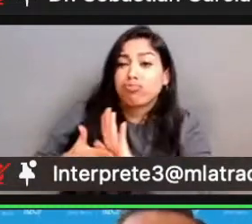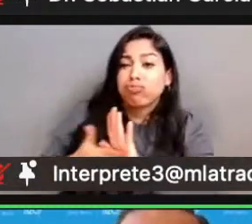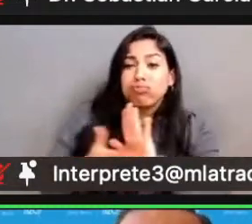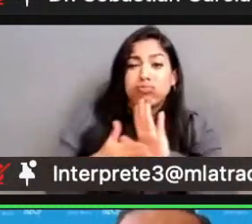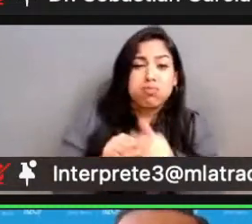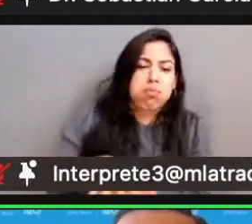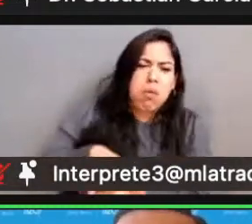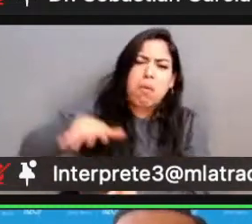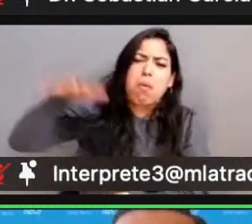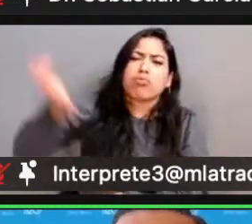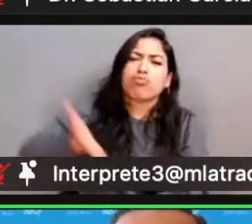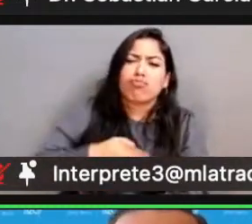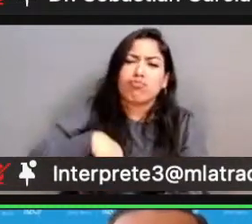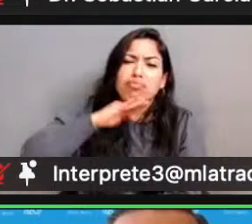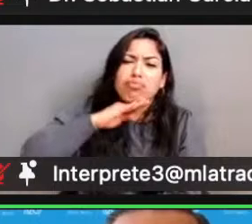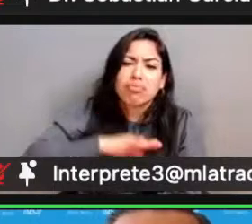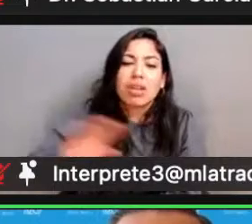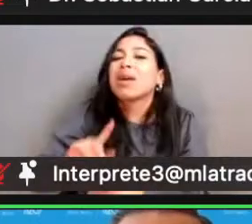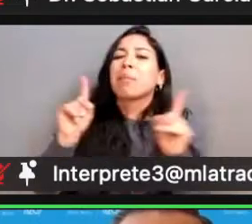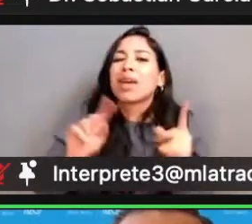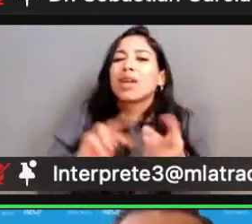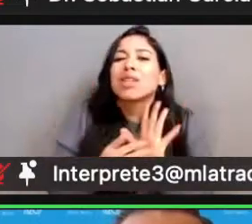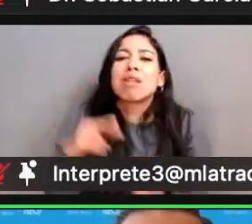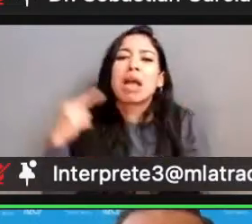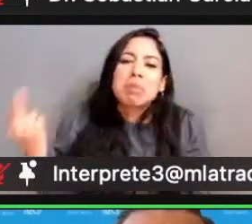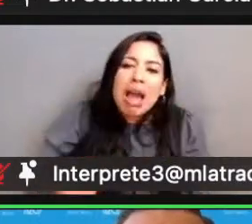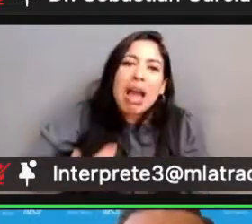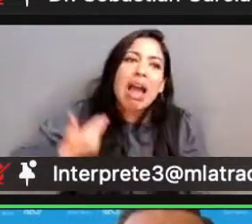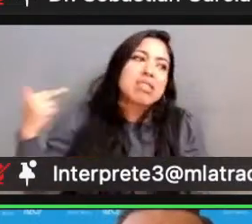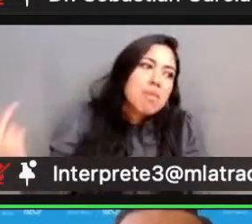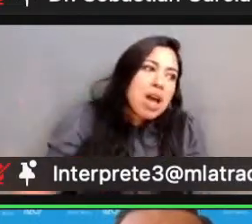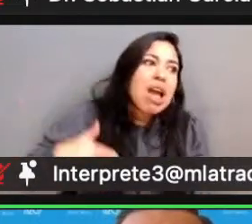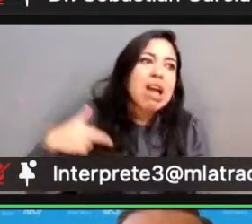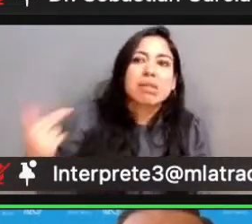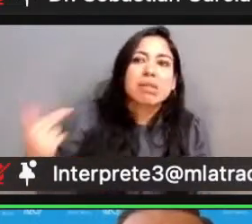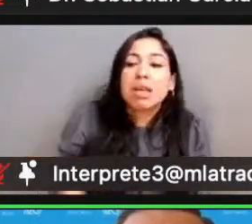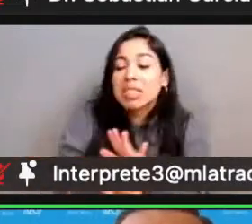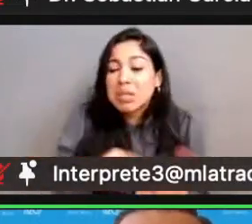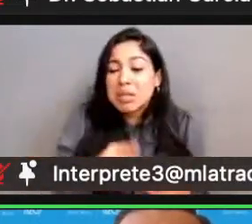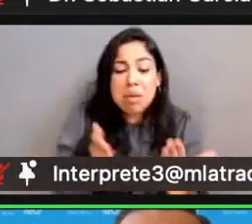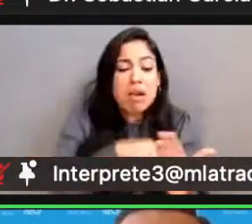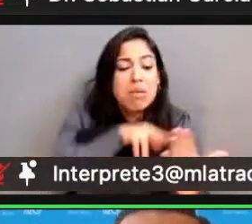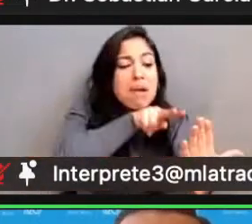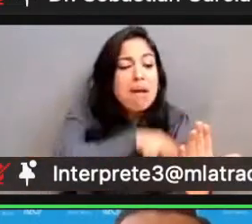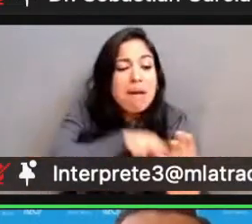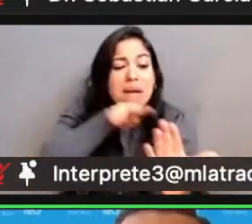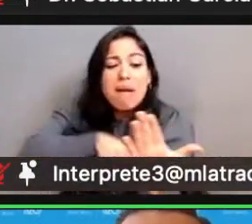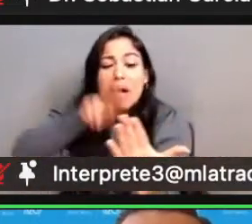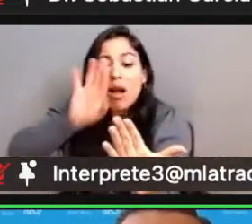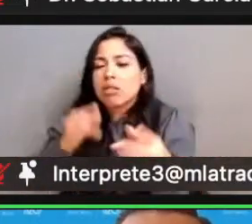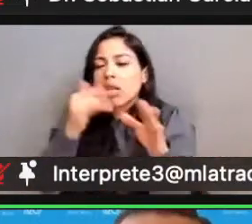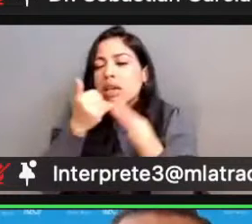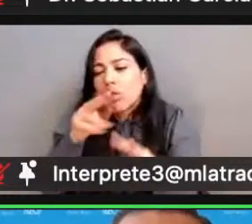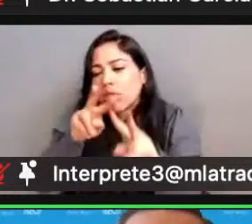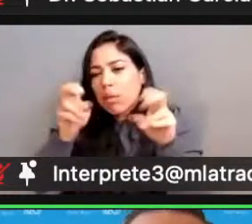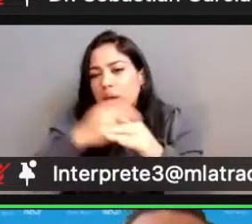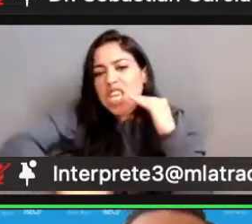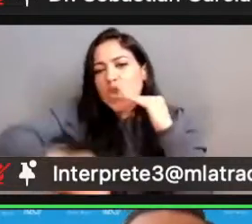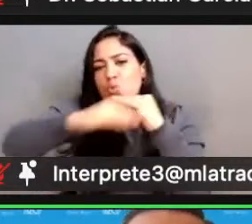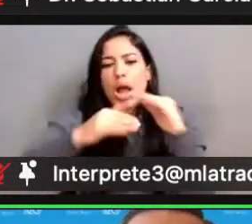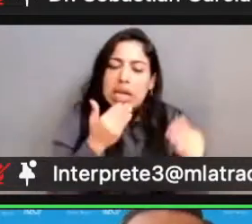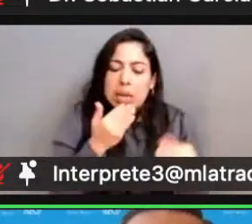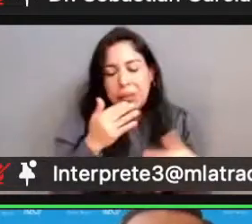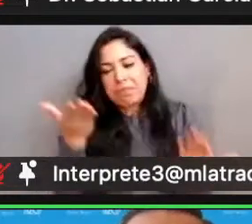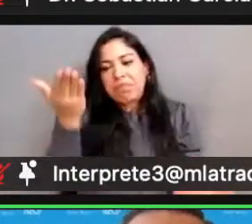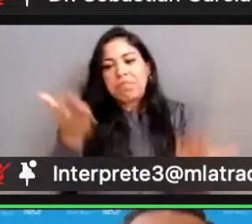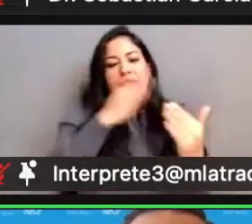very good evidence, but very reiterative. Wherever we see with an equality